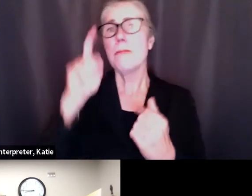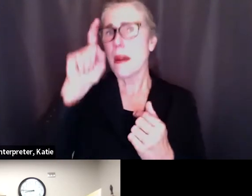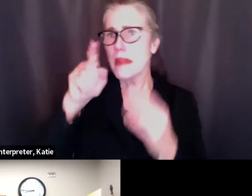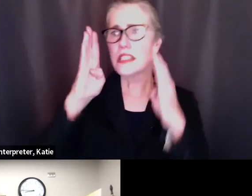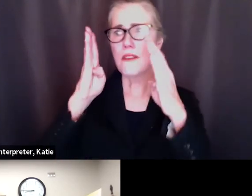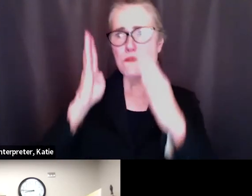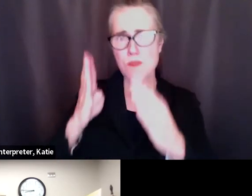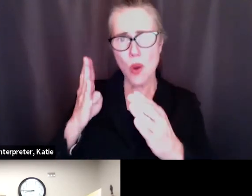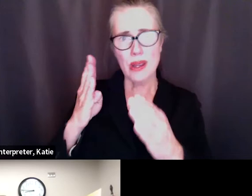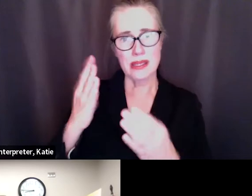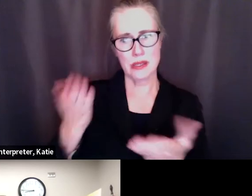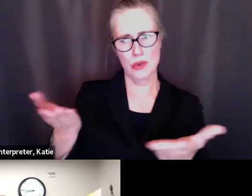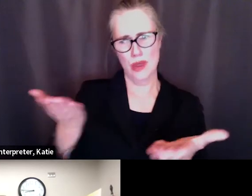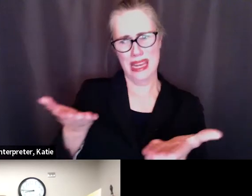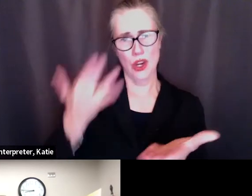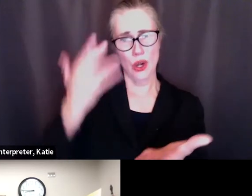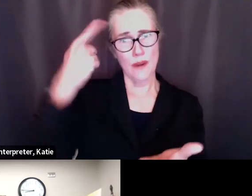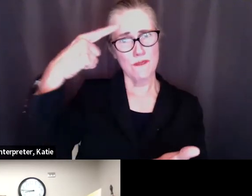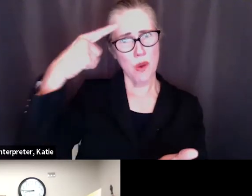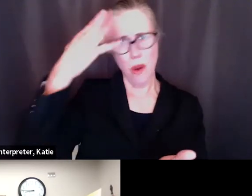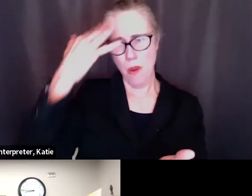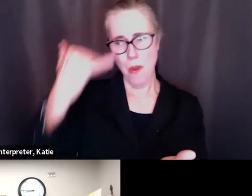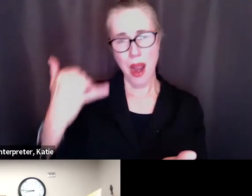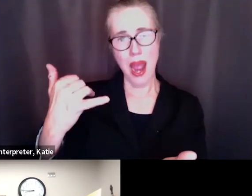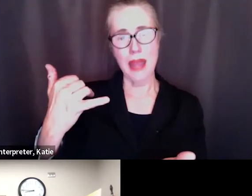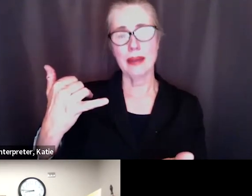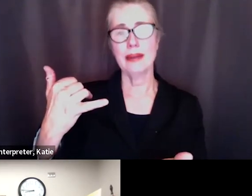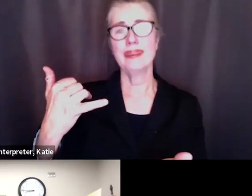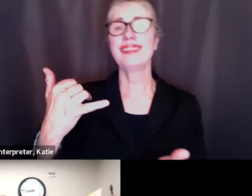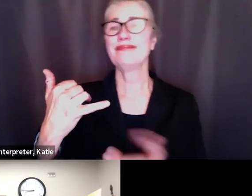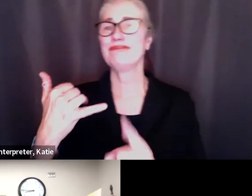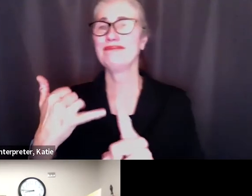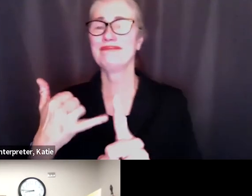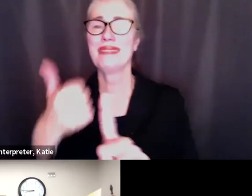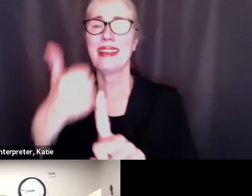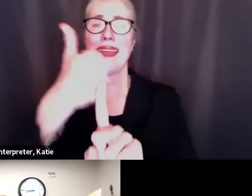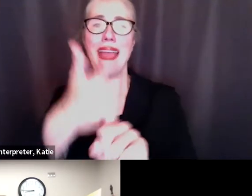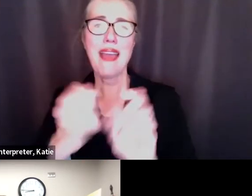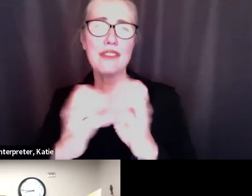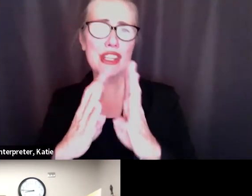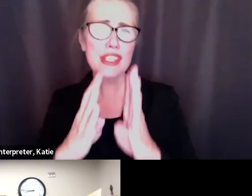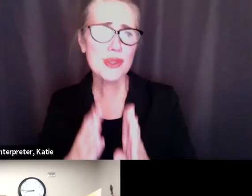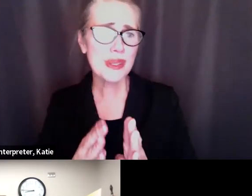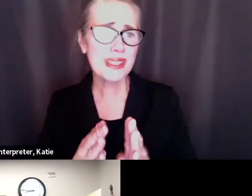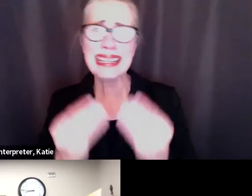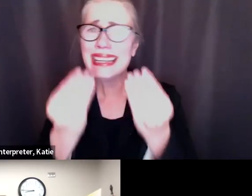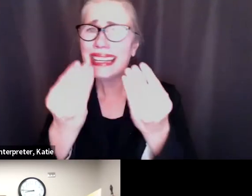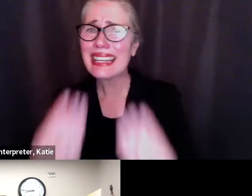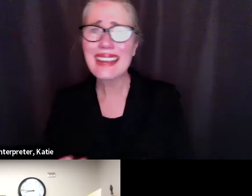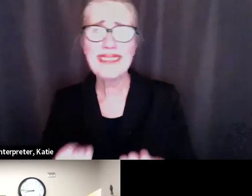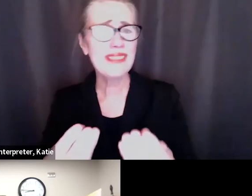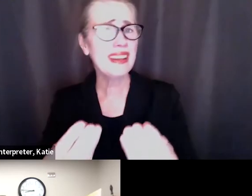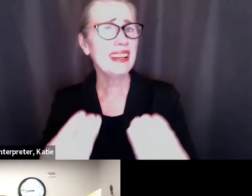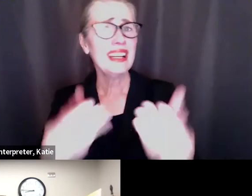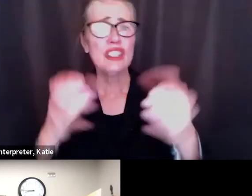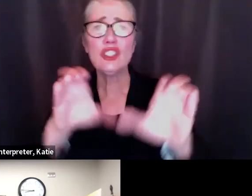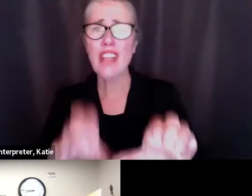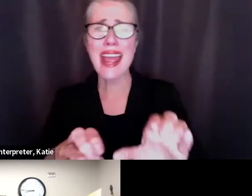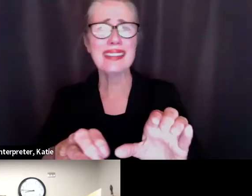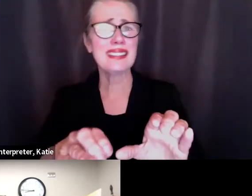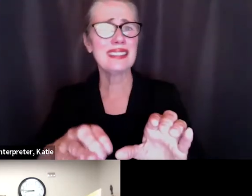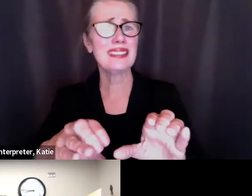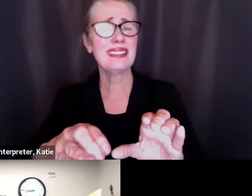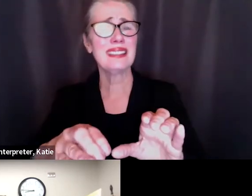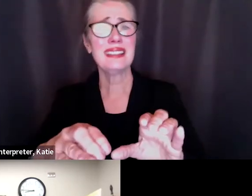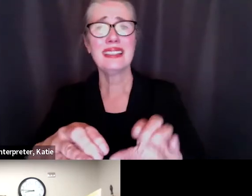to the why and the why is every single student every chance every day and i do